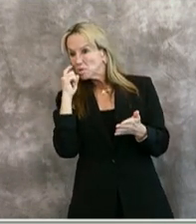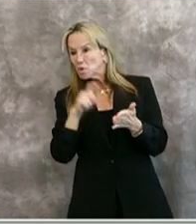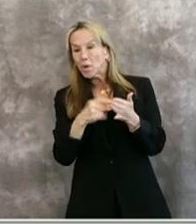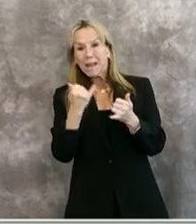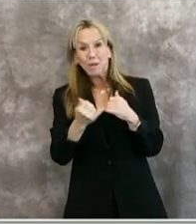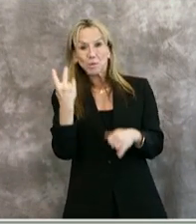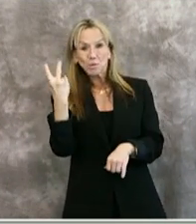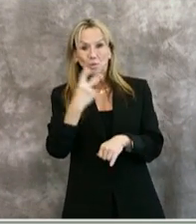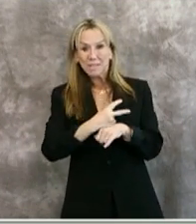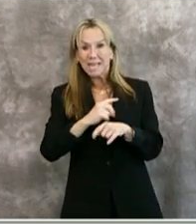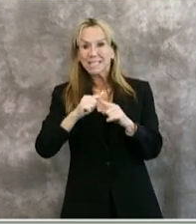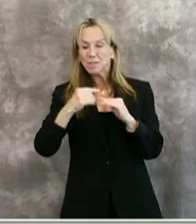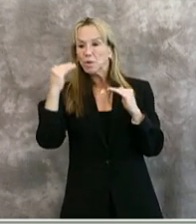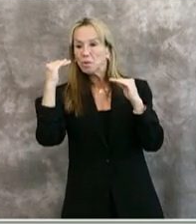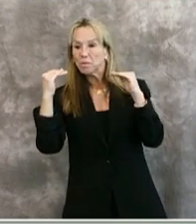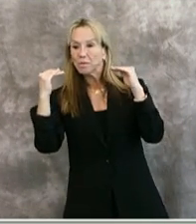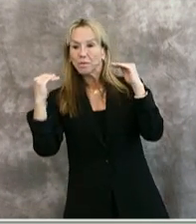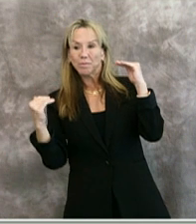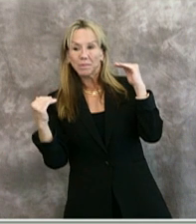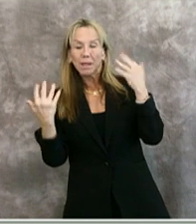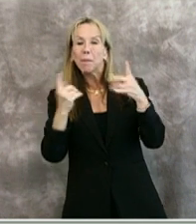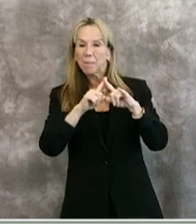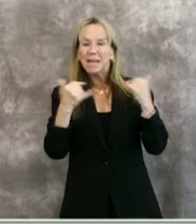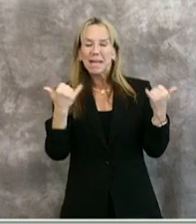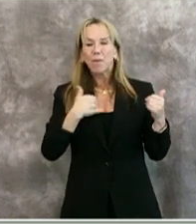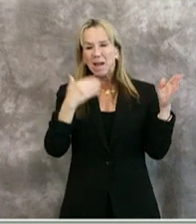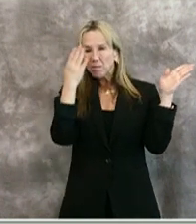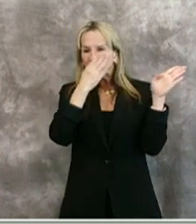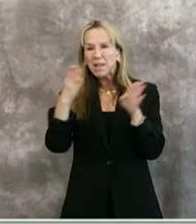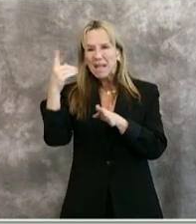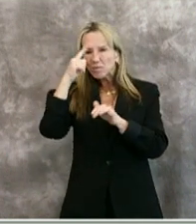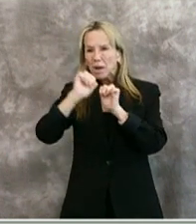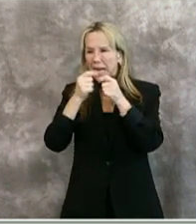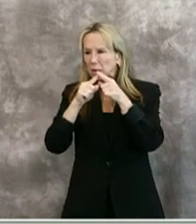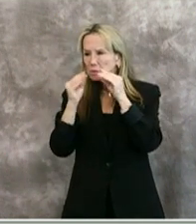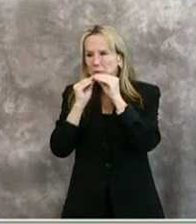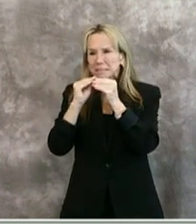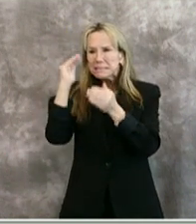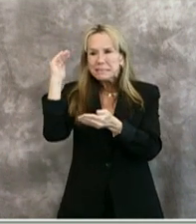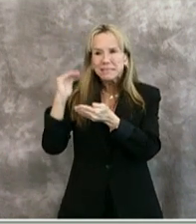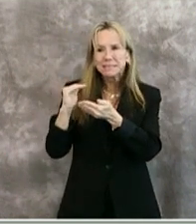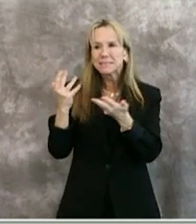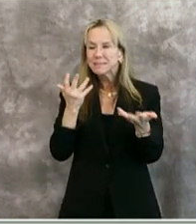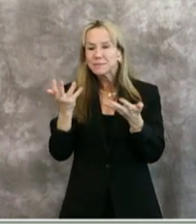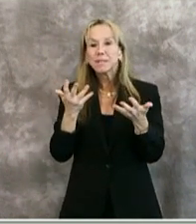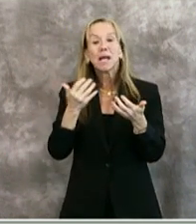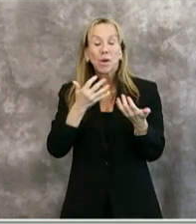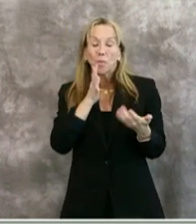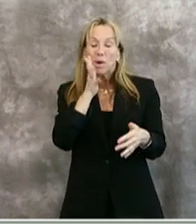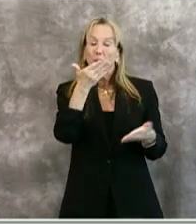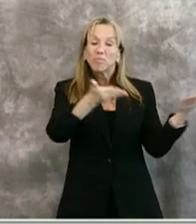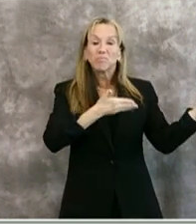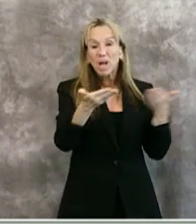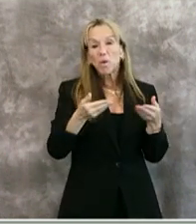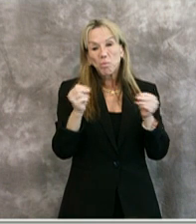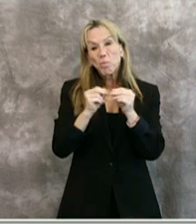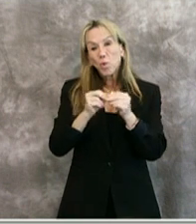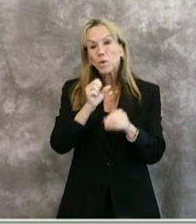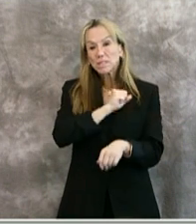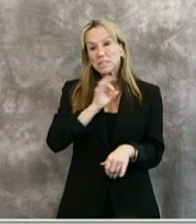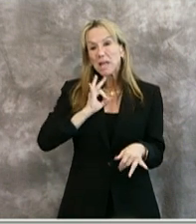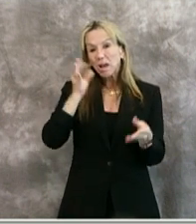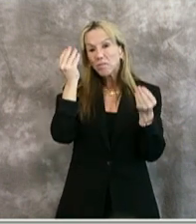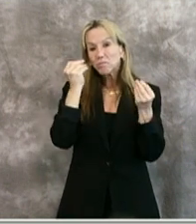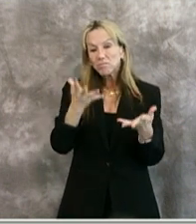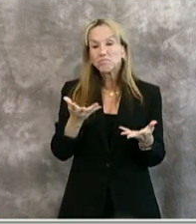days are declining slightly, but we do have mitigation plans in place including hiring more staff